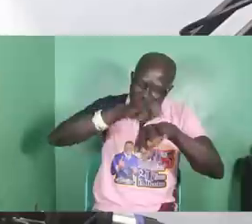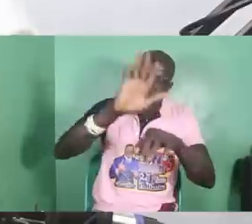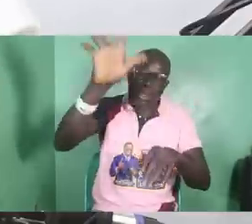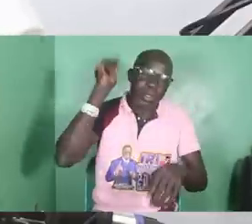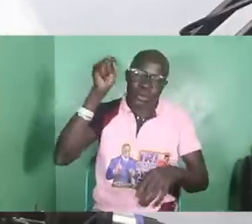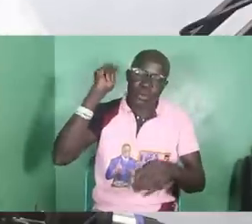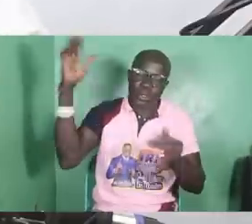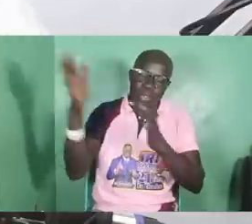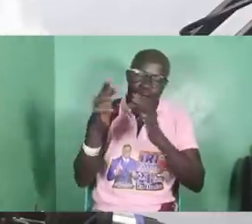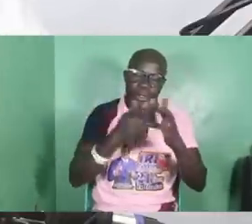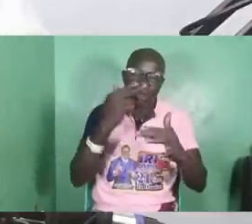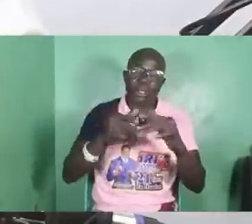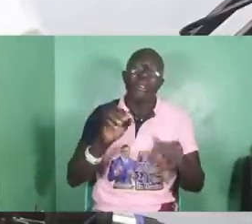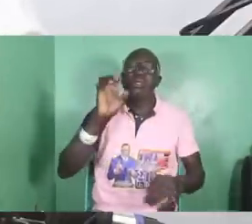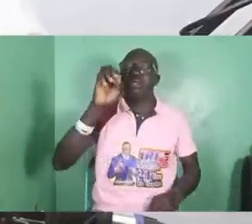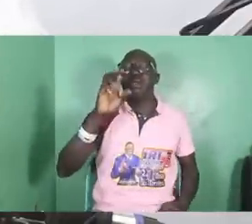number.